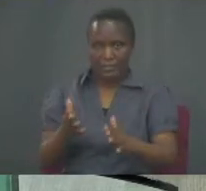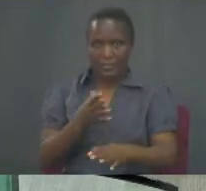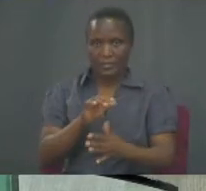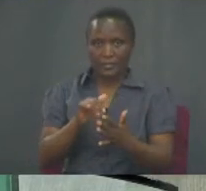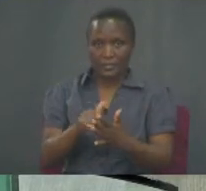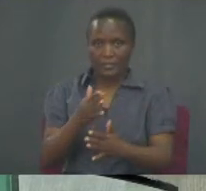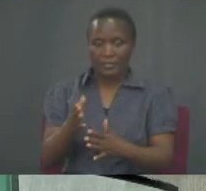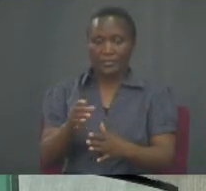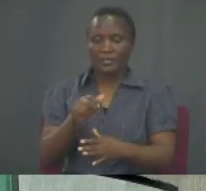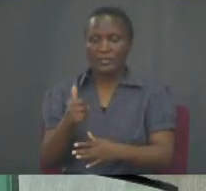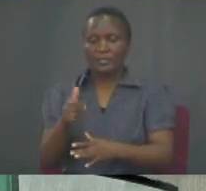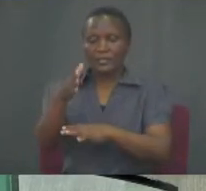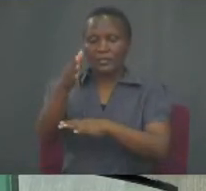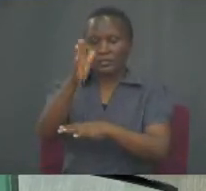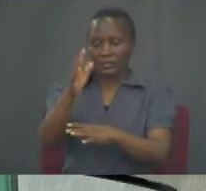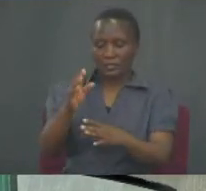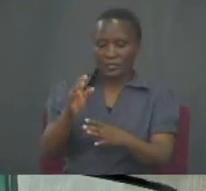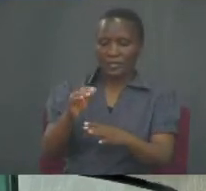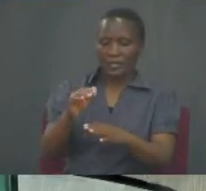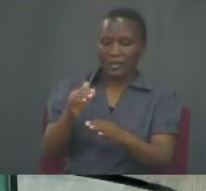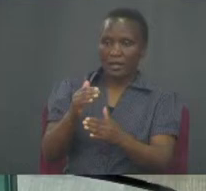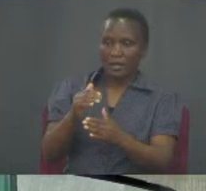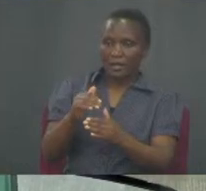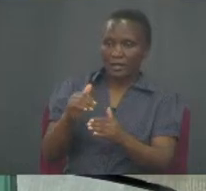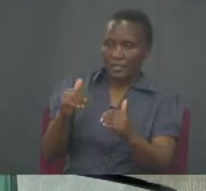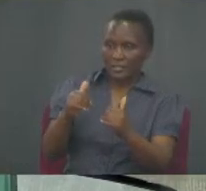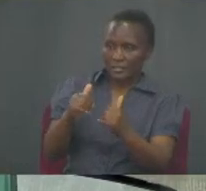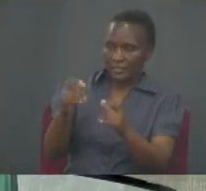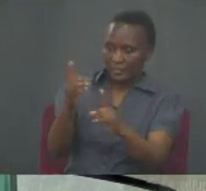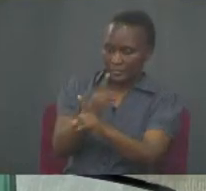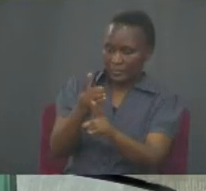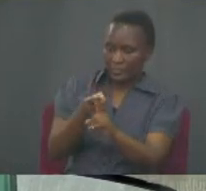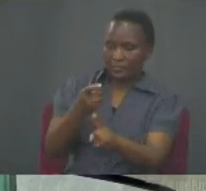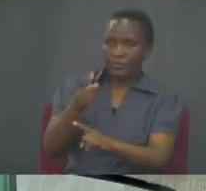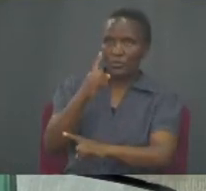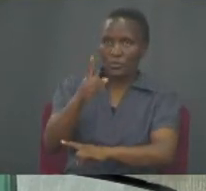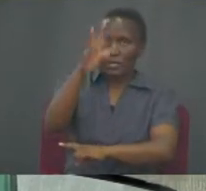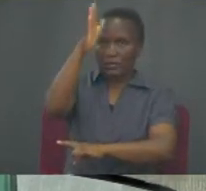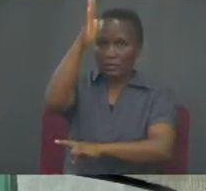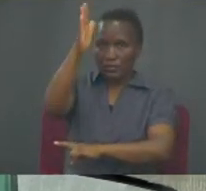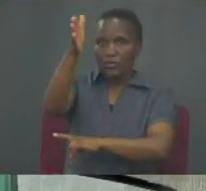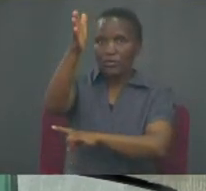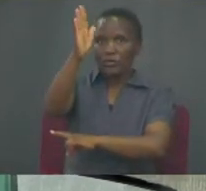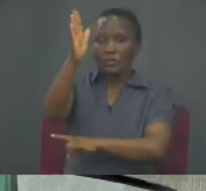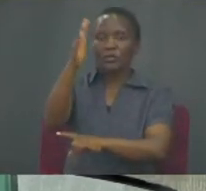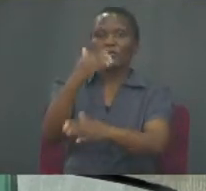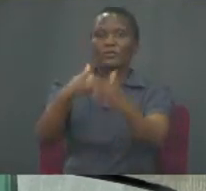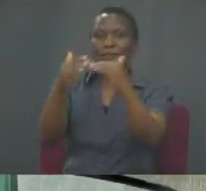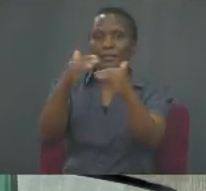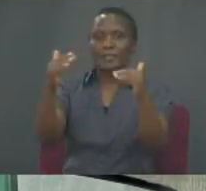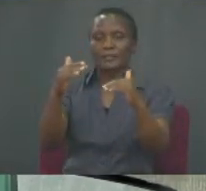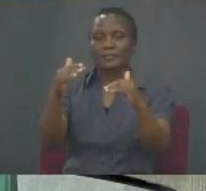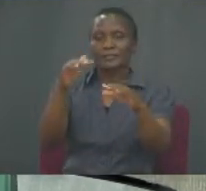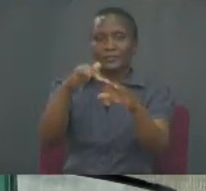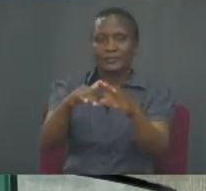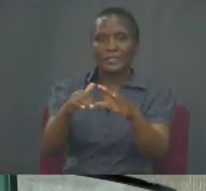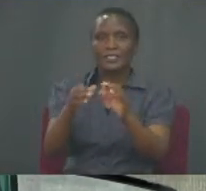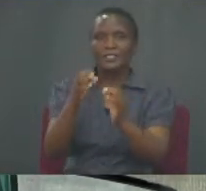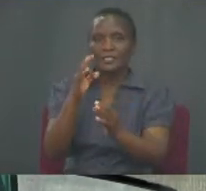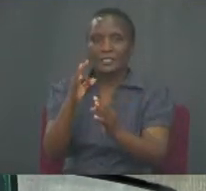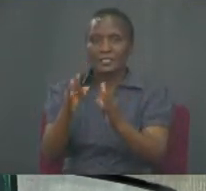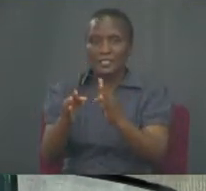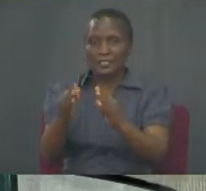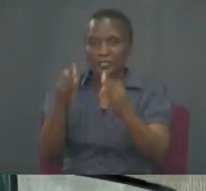for the one God you have in heaven. And so when you study the book of Judges, you will